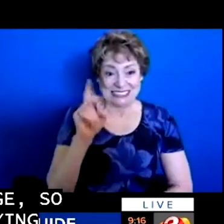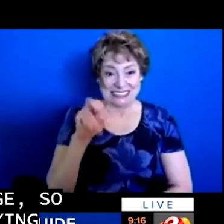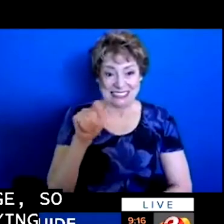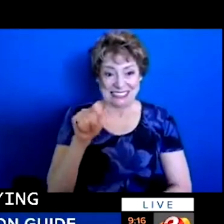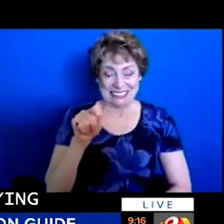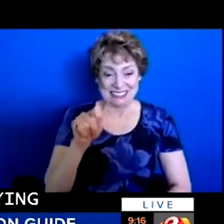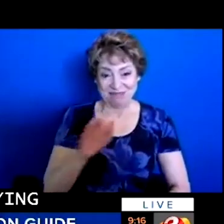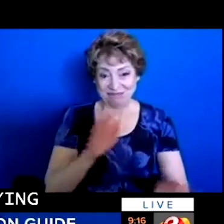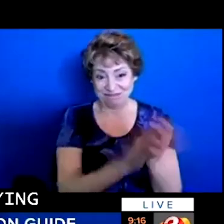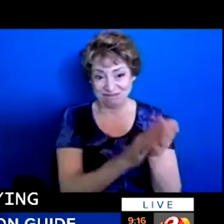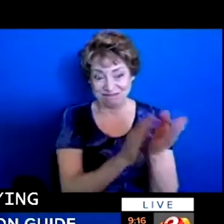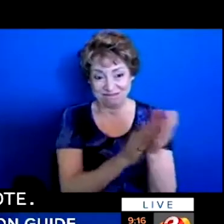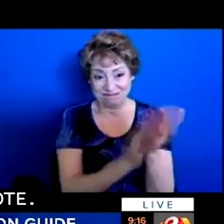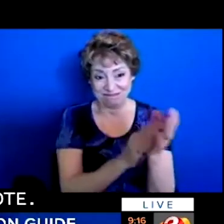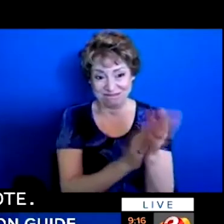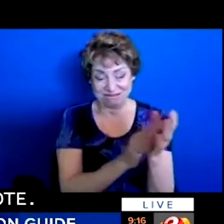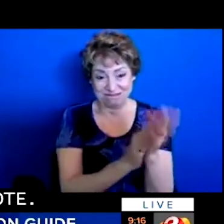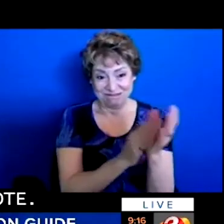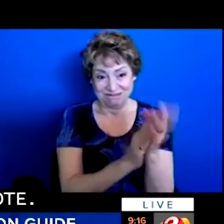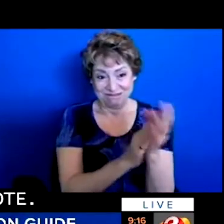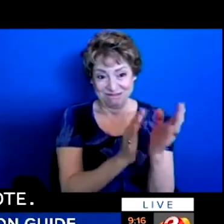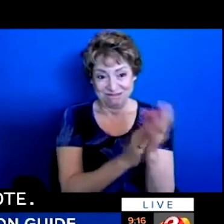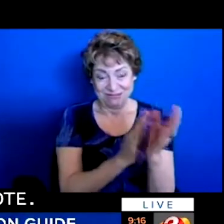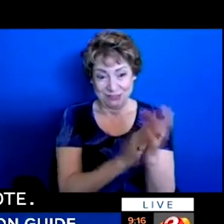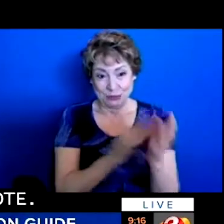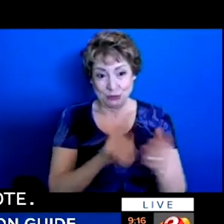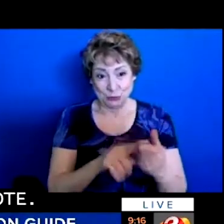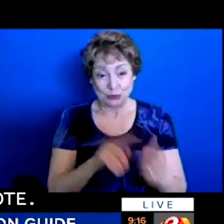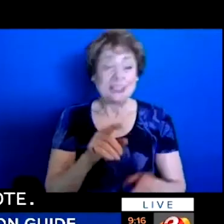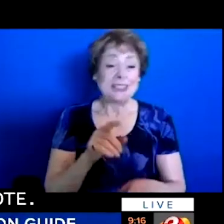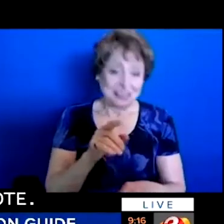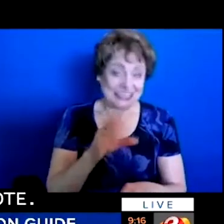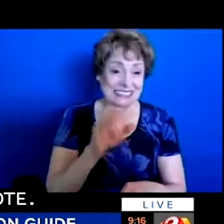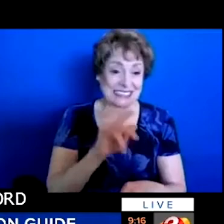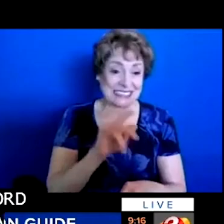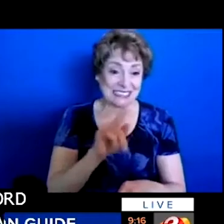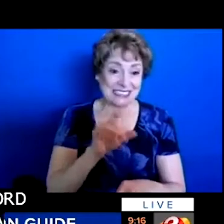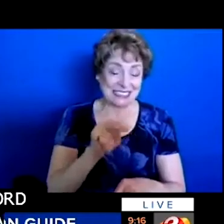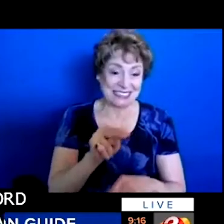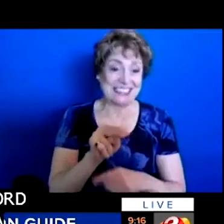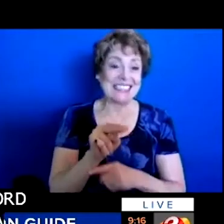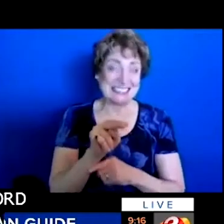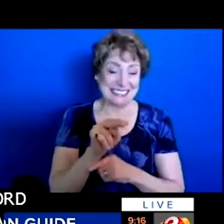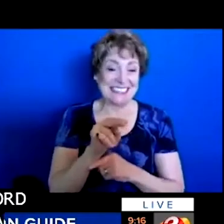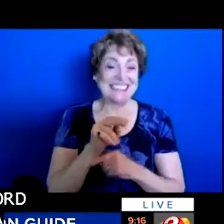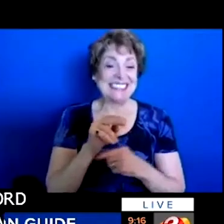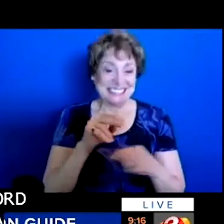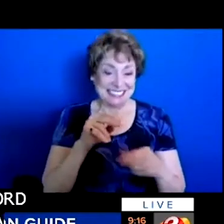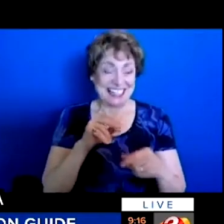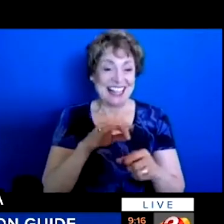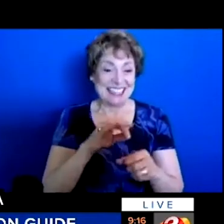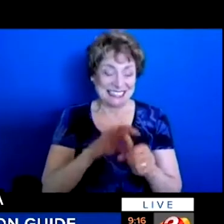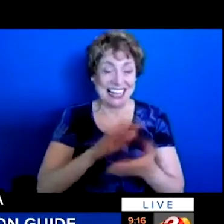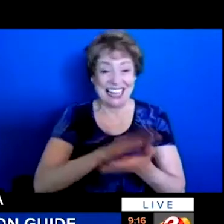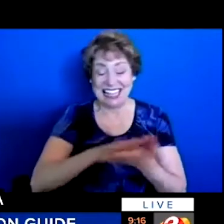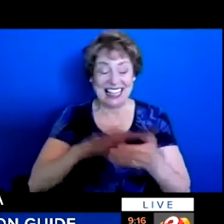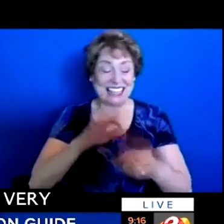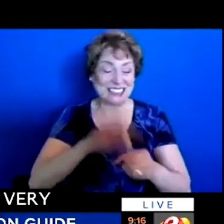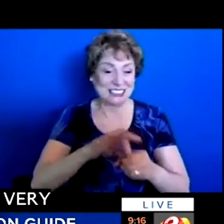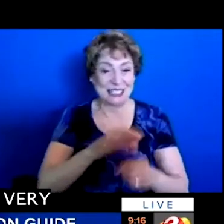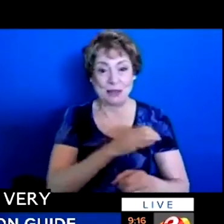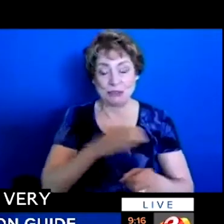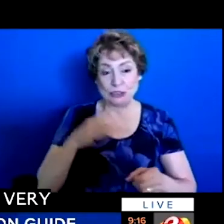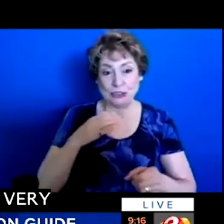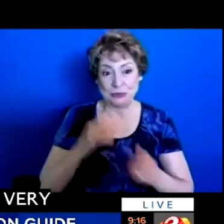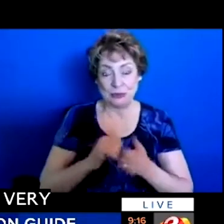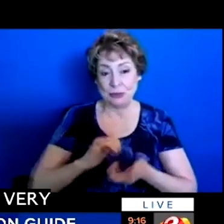being the record first time we're setting a precedent and we are very very excited about it and really we want